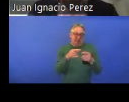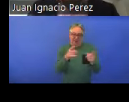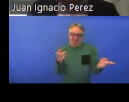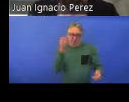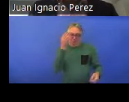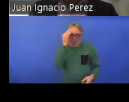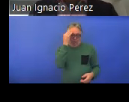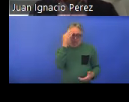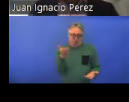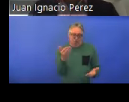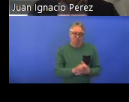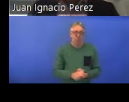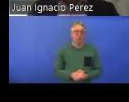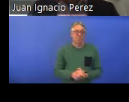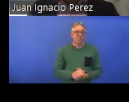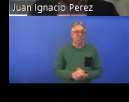familiar with.